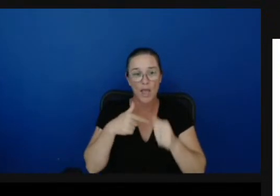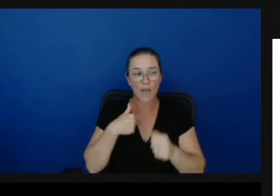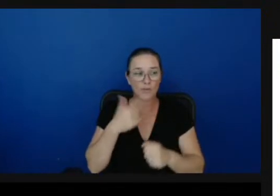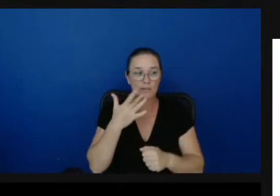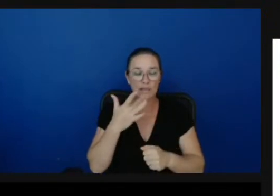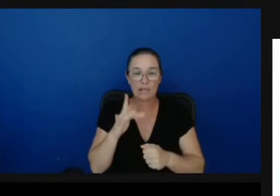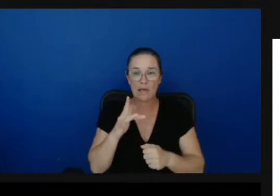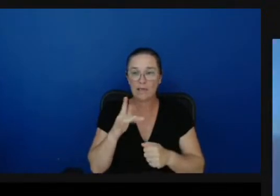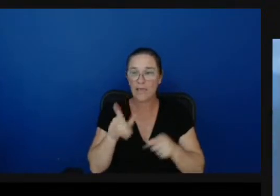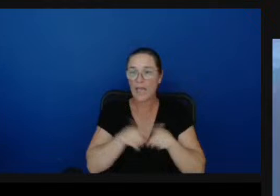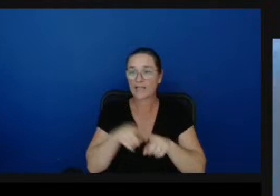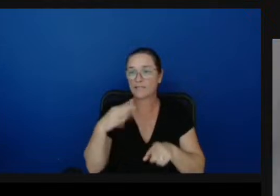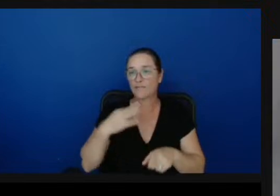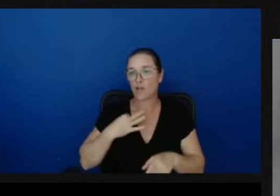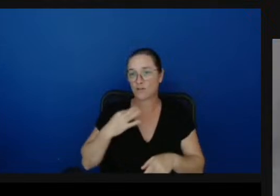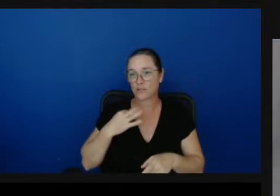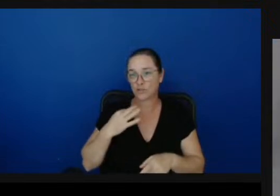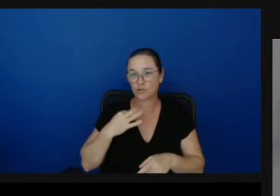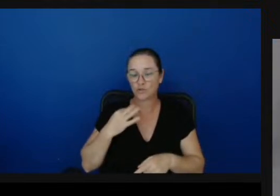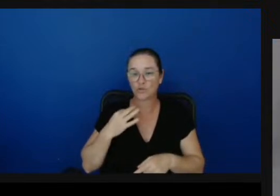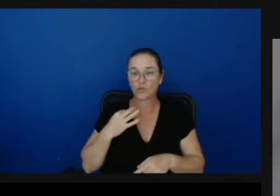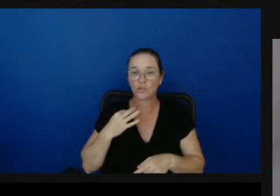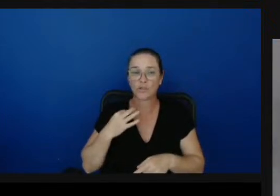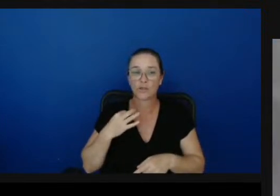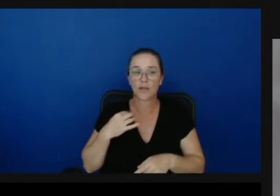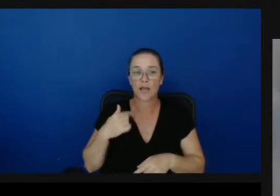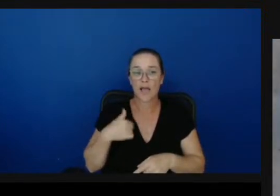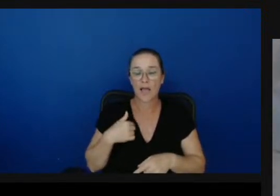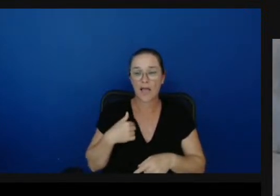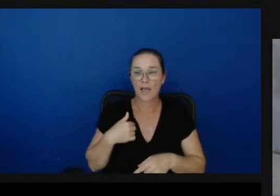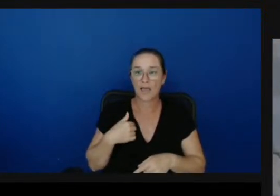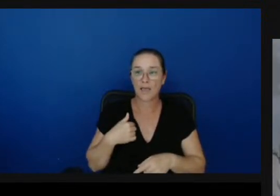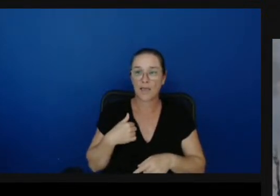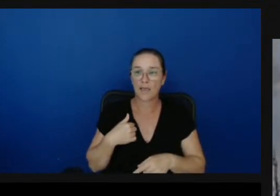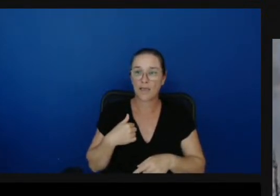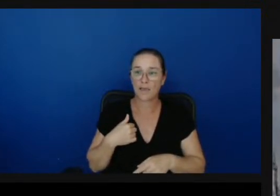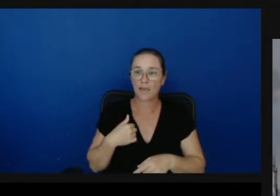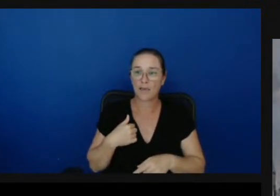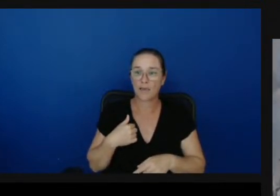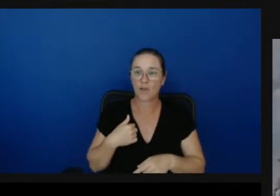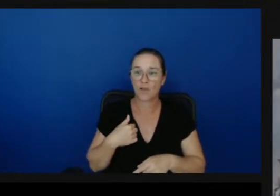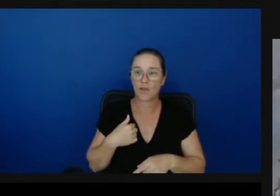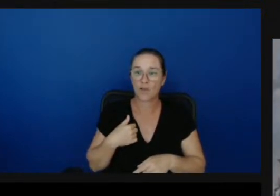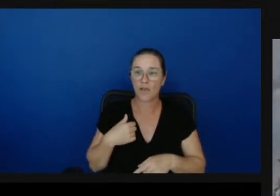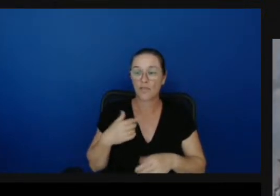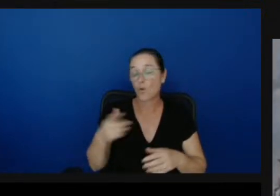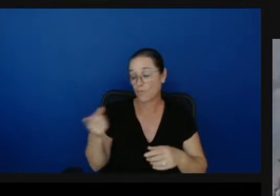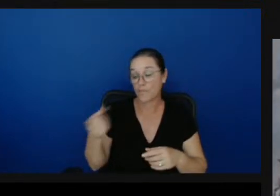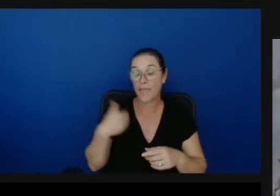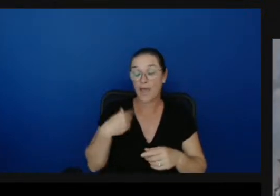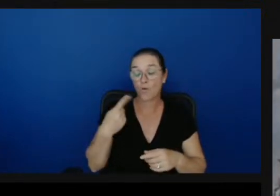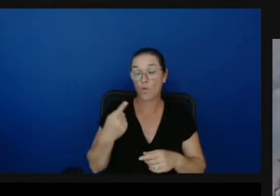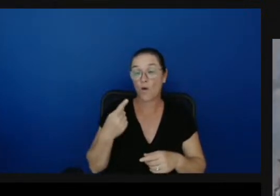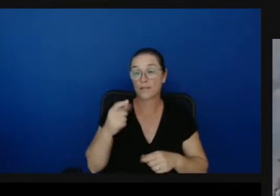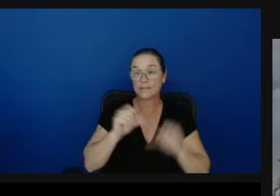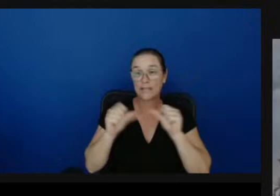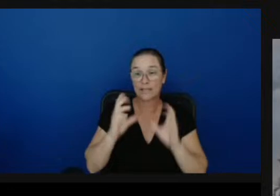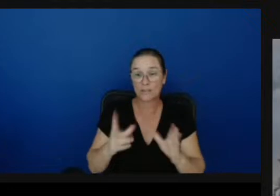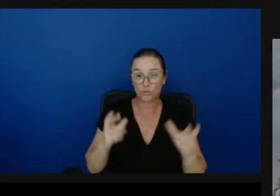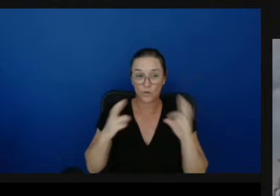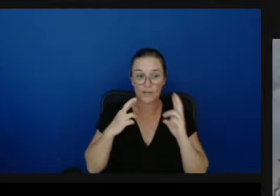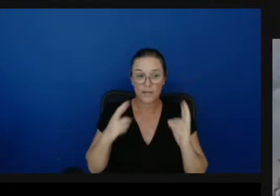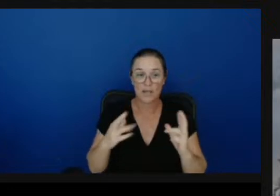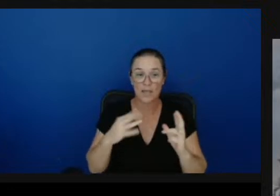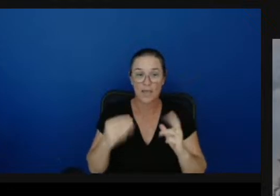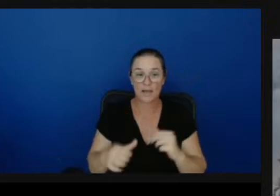as a volunteer that happened to be one USGS scientist retiring and another one